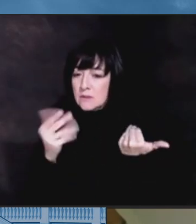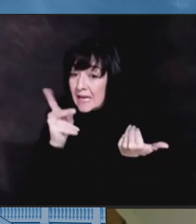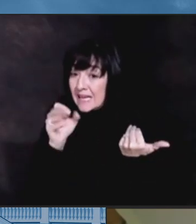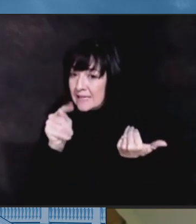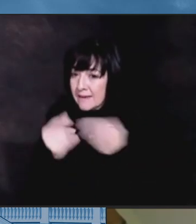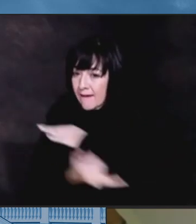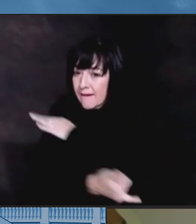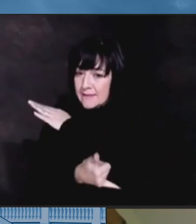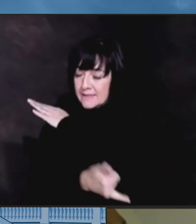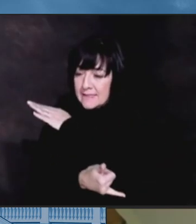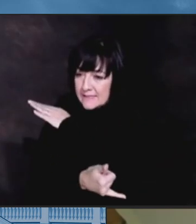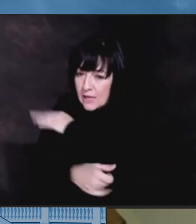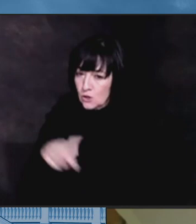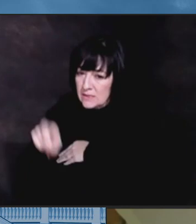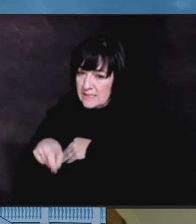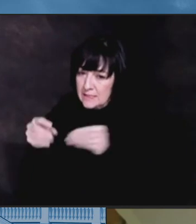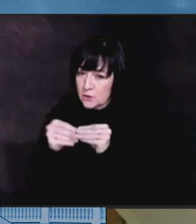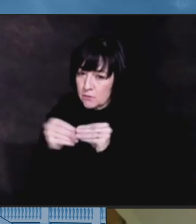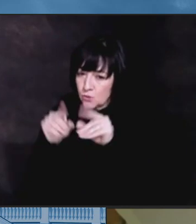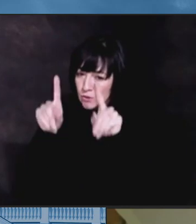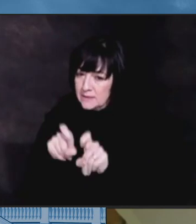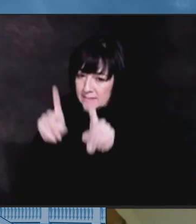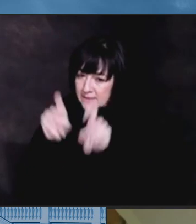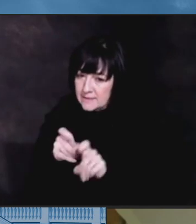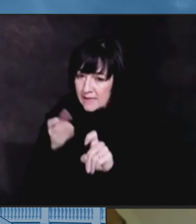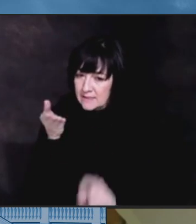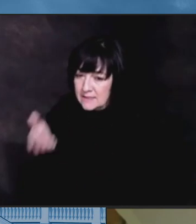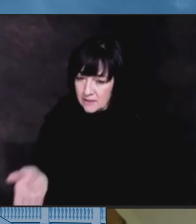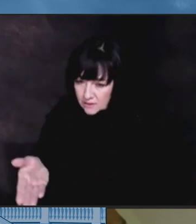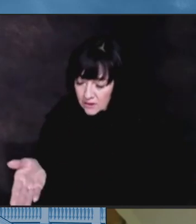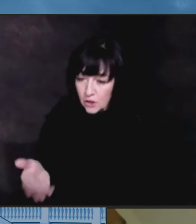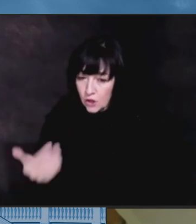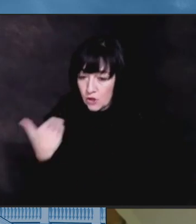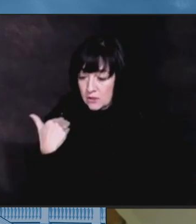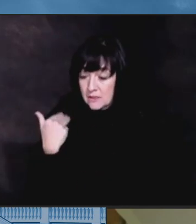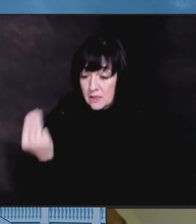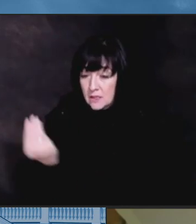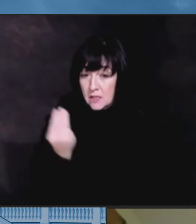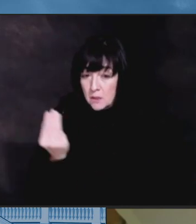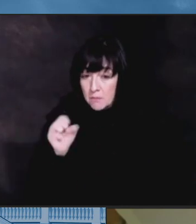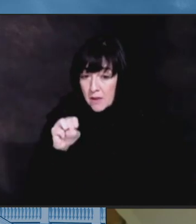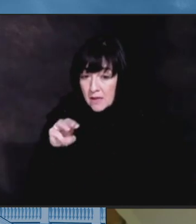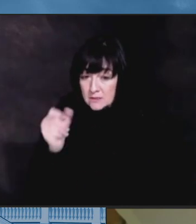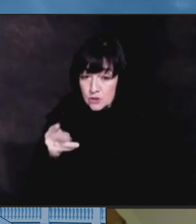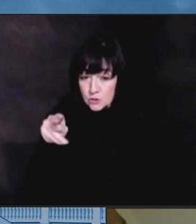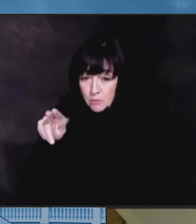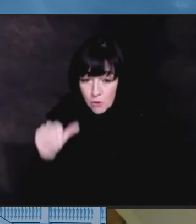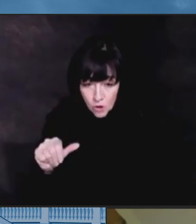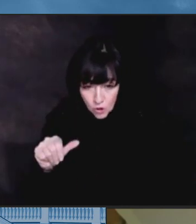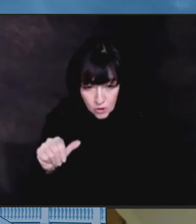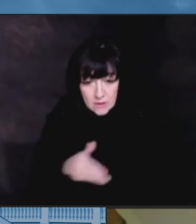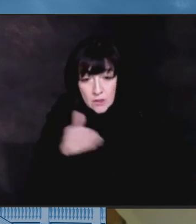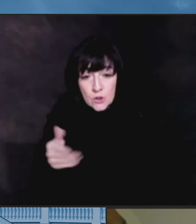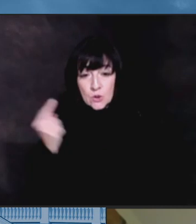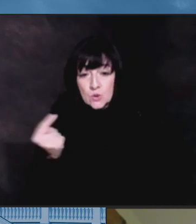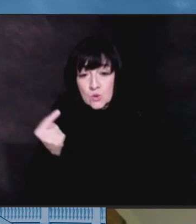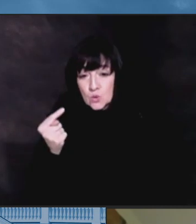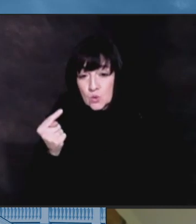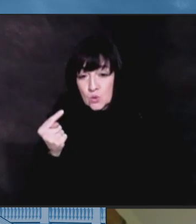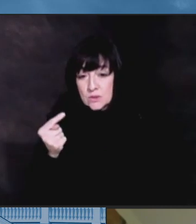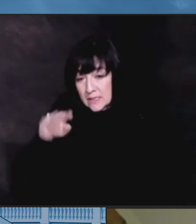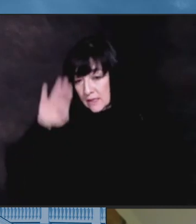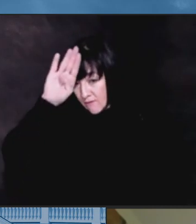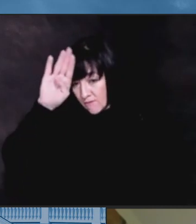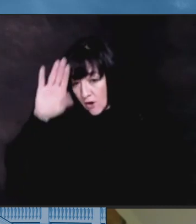AJ had the report there Monday in Smyrna, the Bethel AME. Tuesday came to Wyoming Fire Company. Thursday at